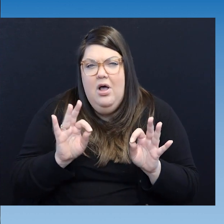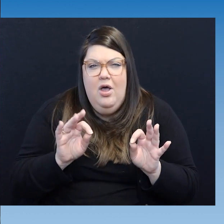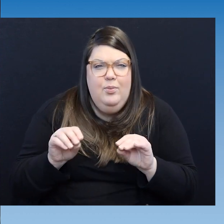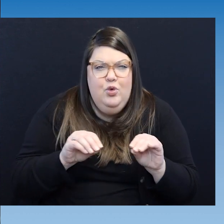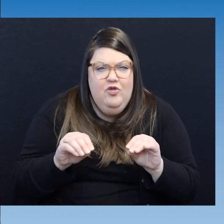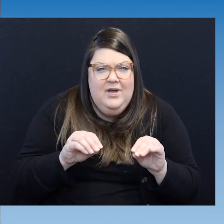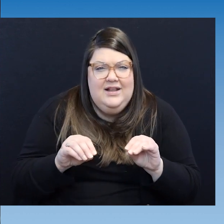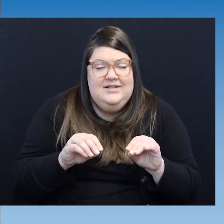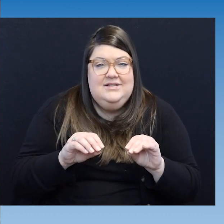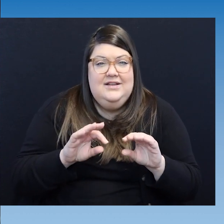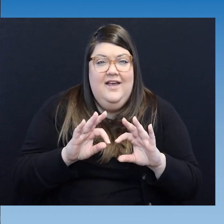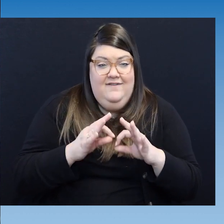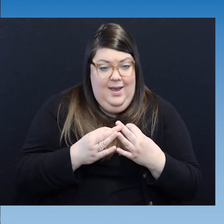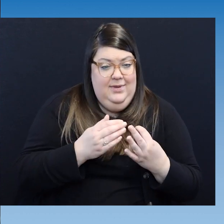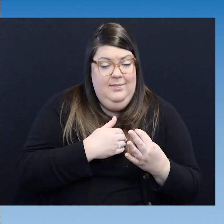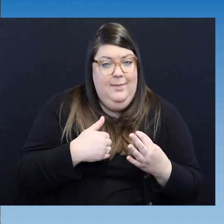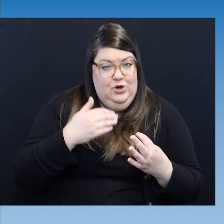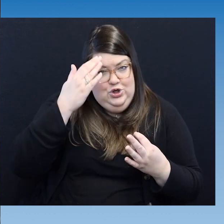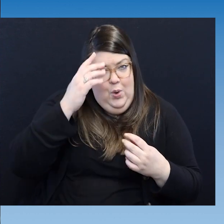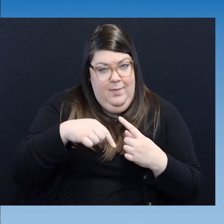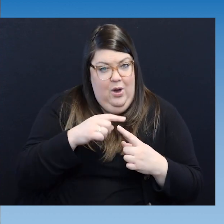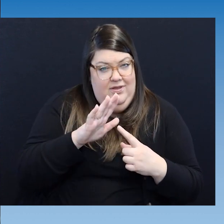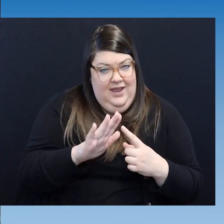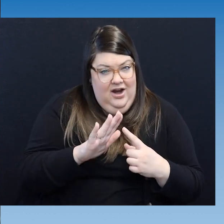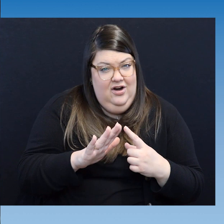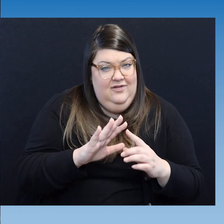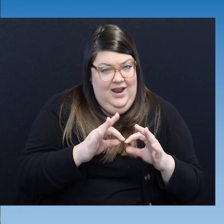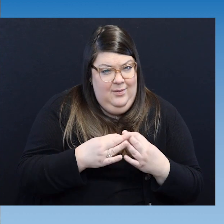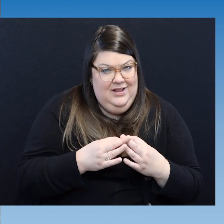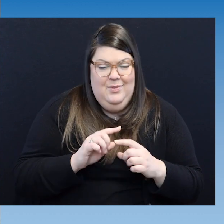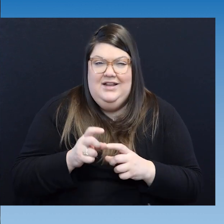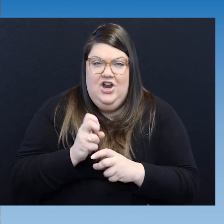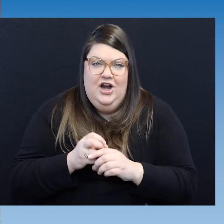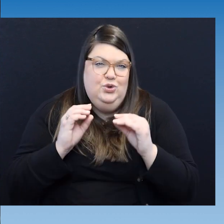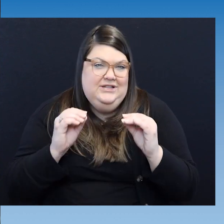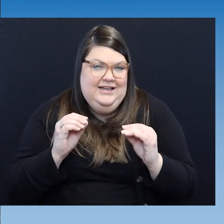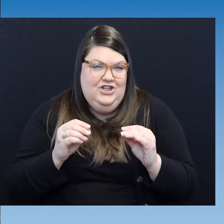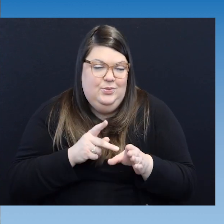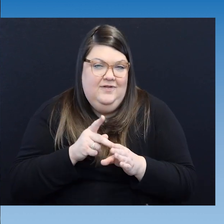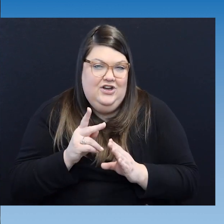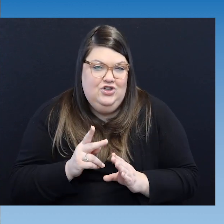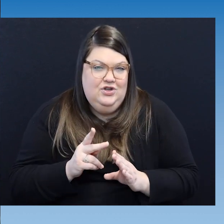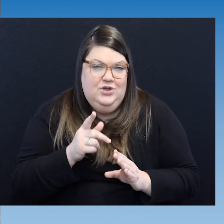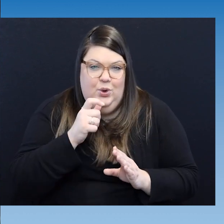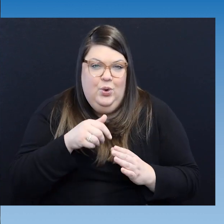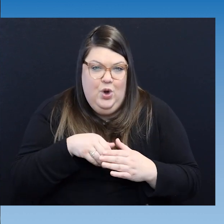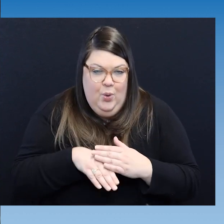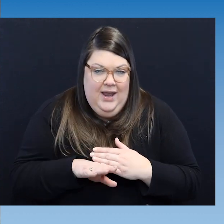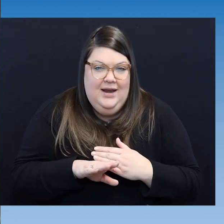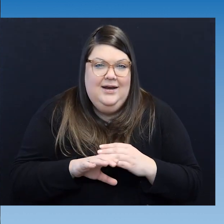Family members know this about their patients, but it's hard to teach professionals who go in and do